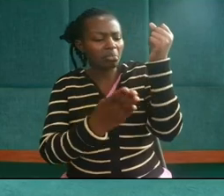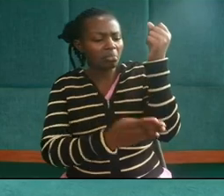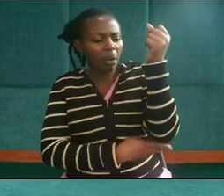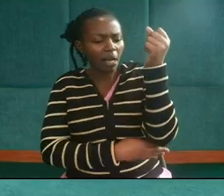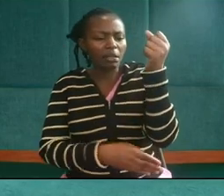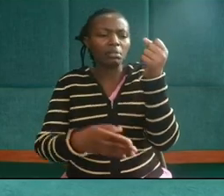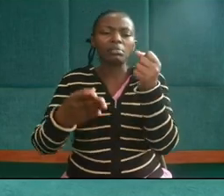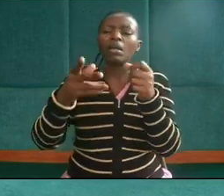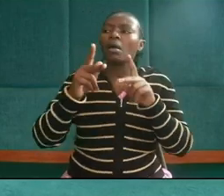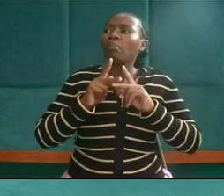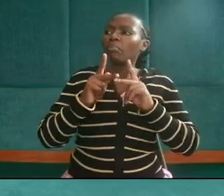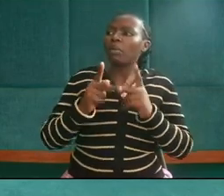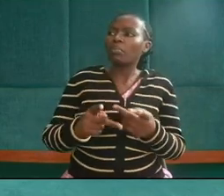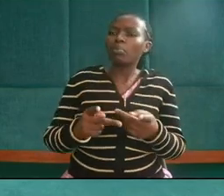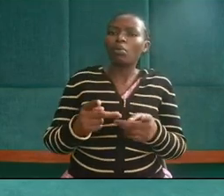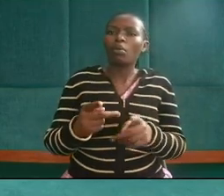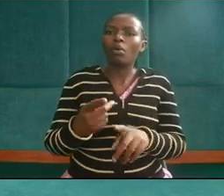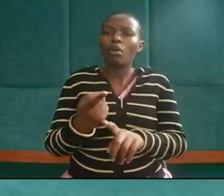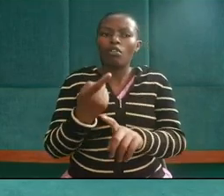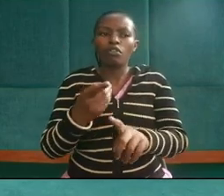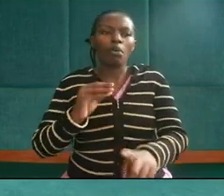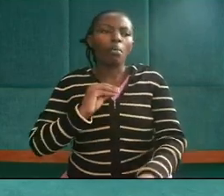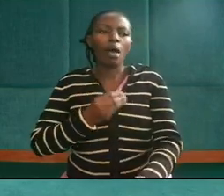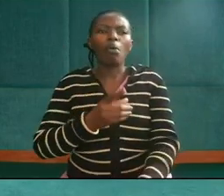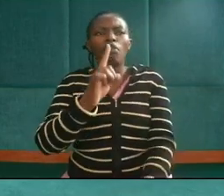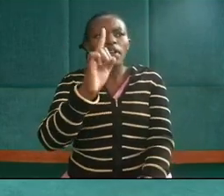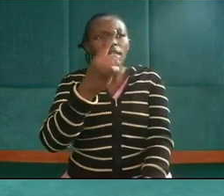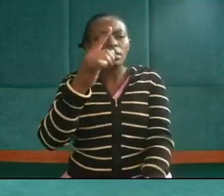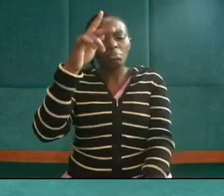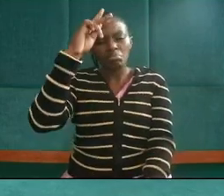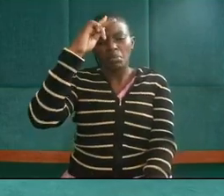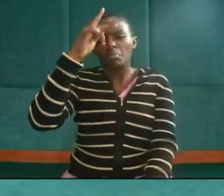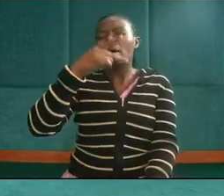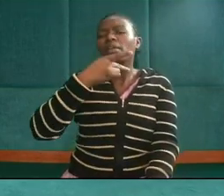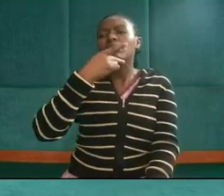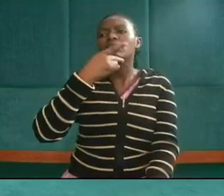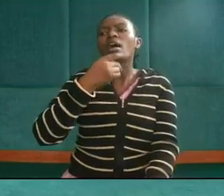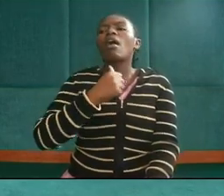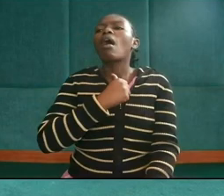our first parents. Remember our first parents? What were their names?